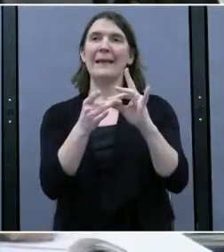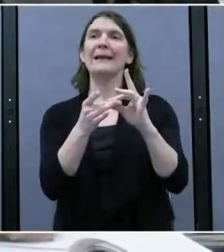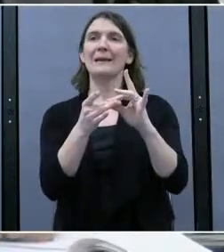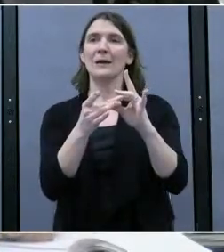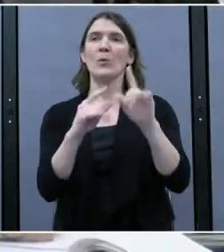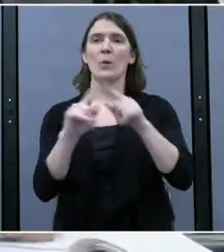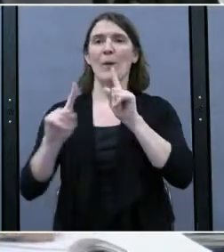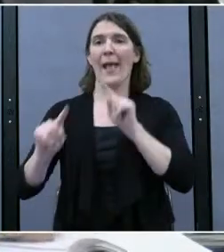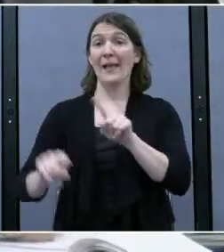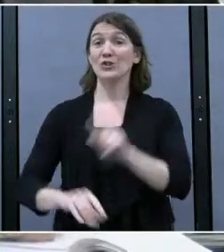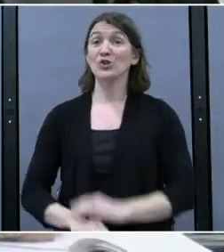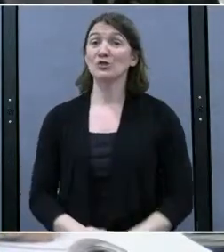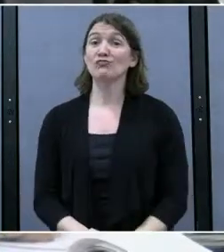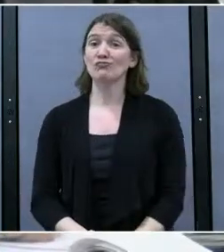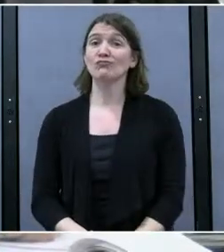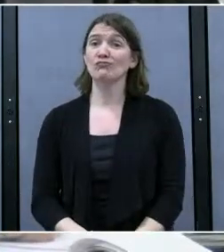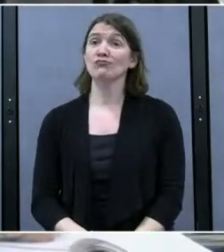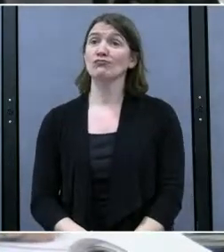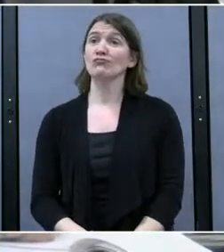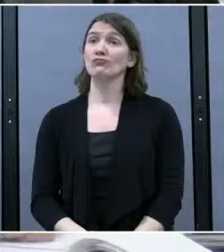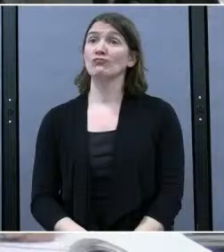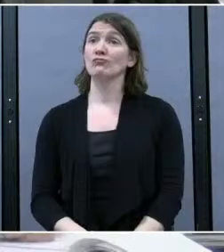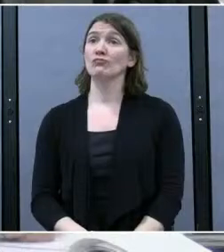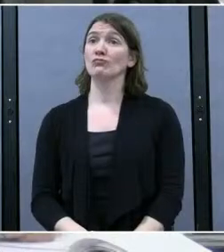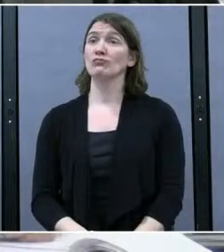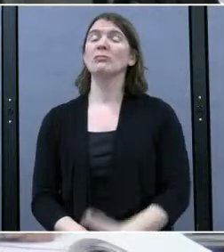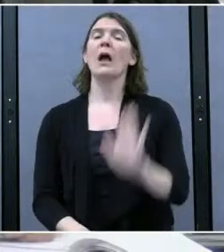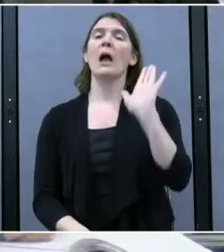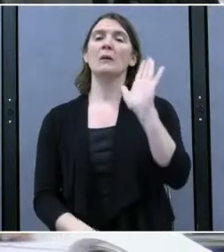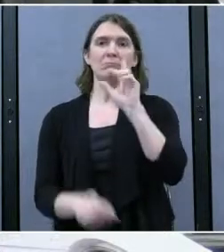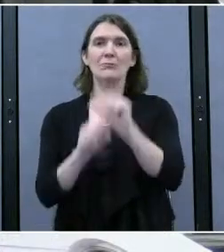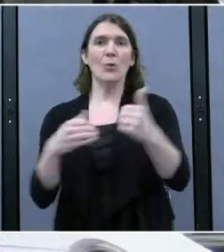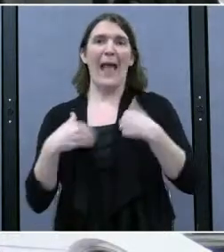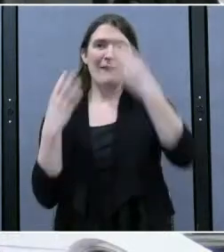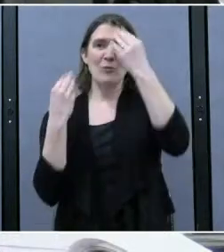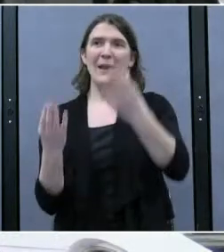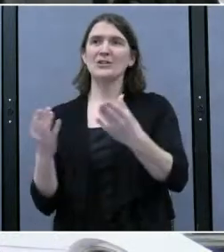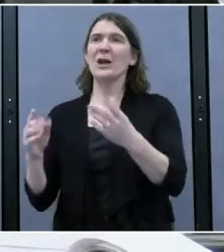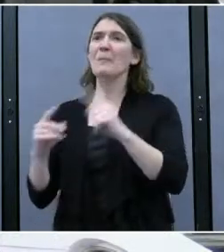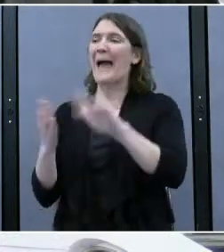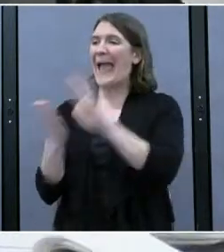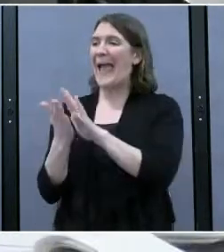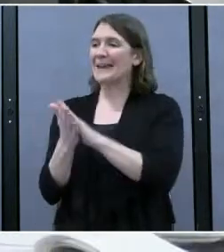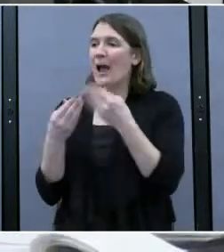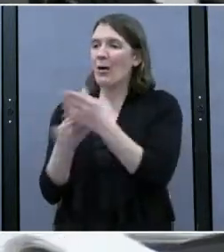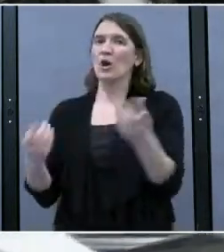these questions that we send around. So yeah, that information does exist.